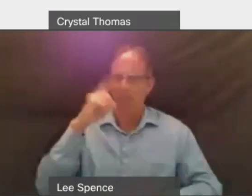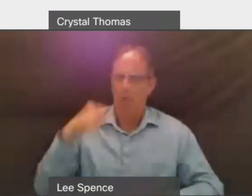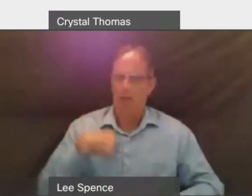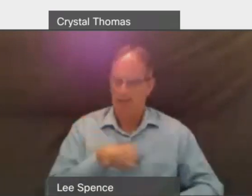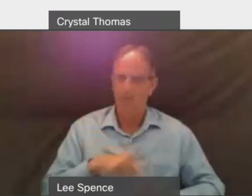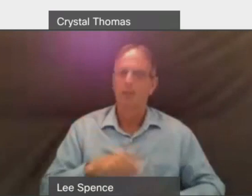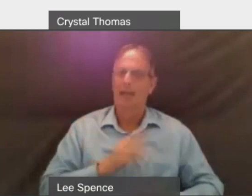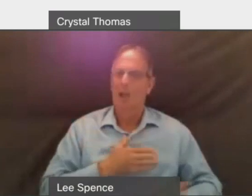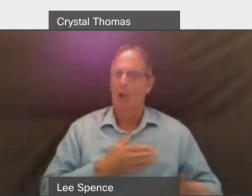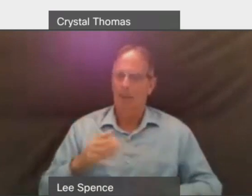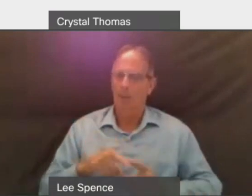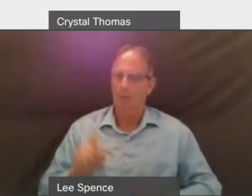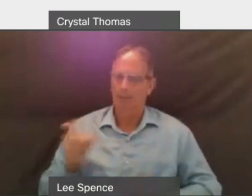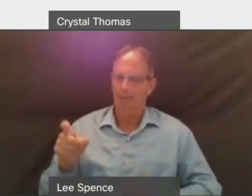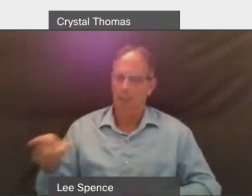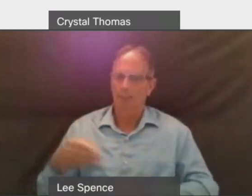them